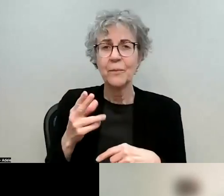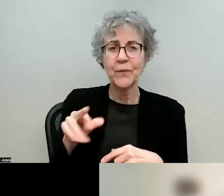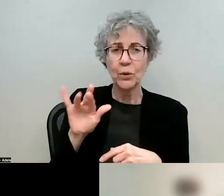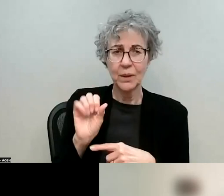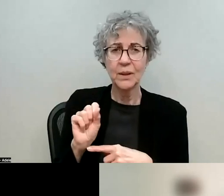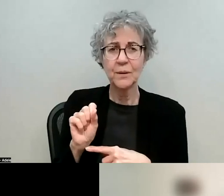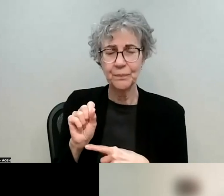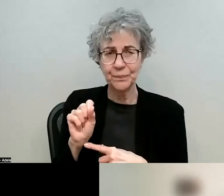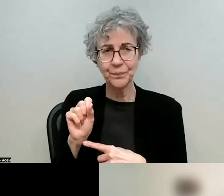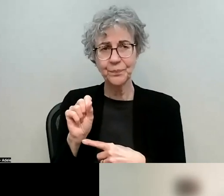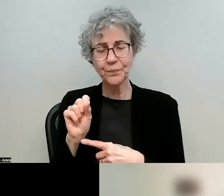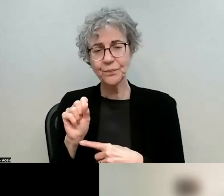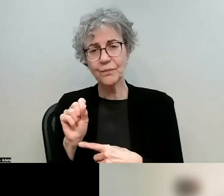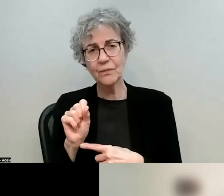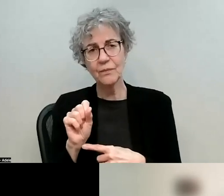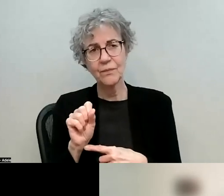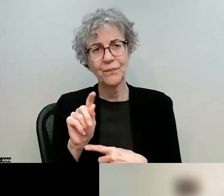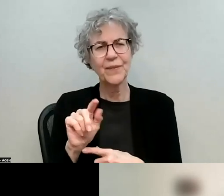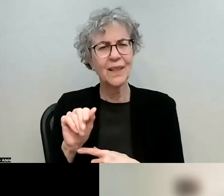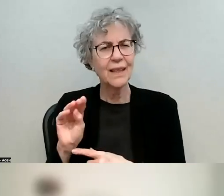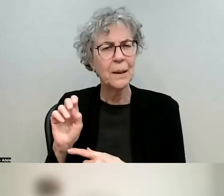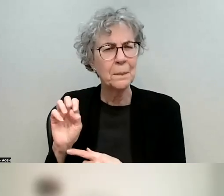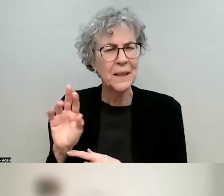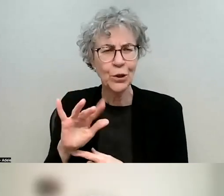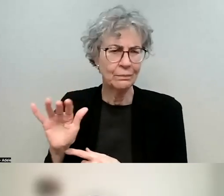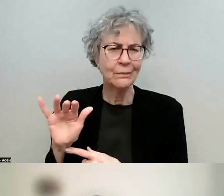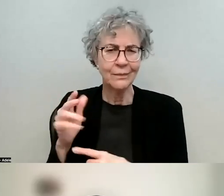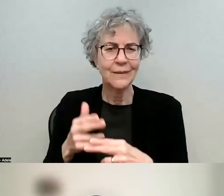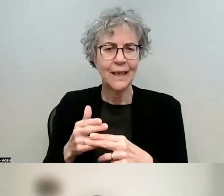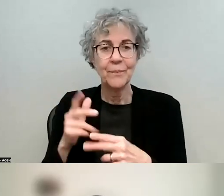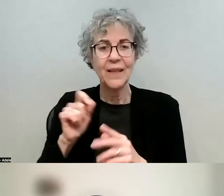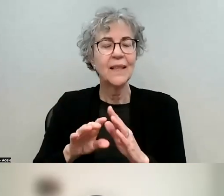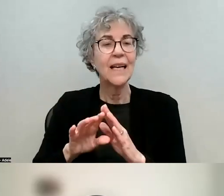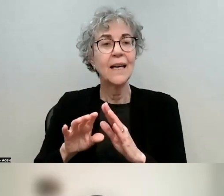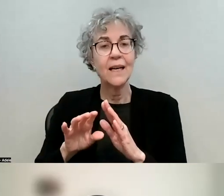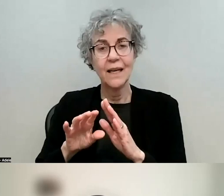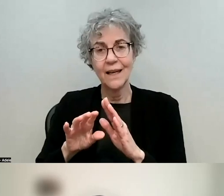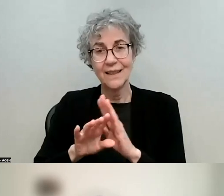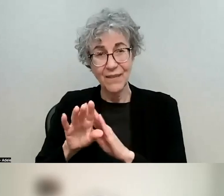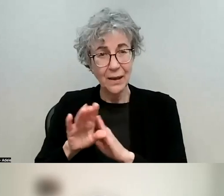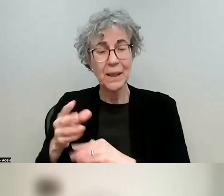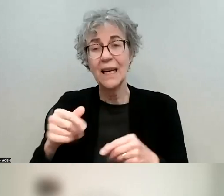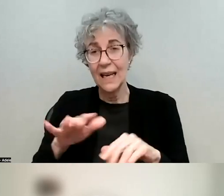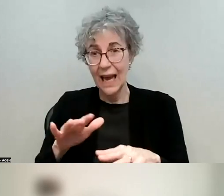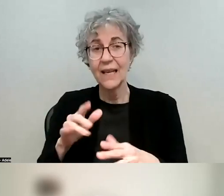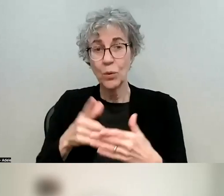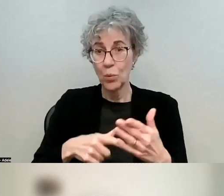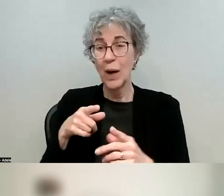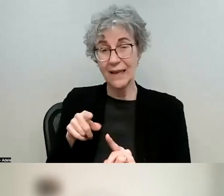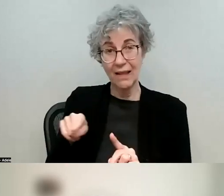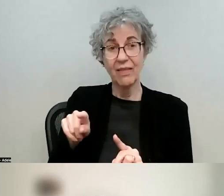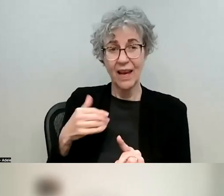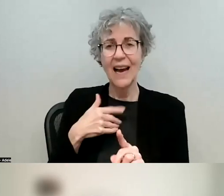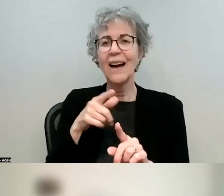that, Tamir is interested in developing some land that they have similar to what you have, Brad, at the